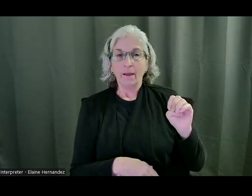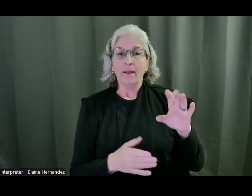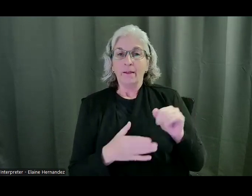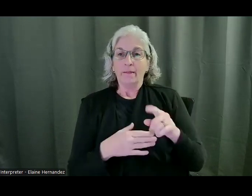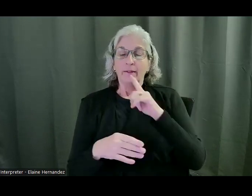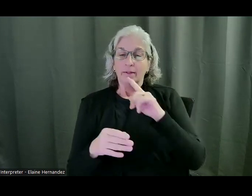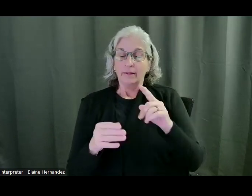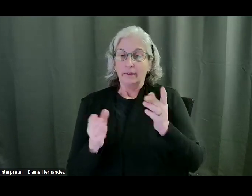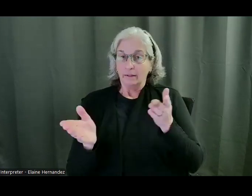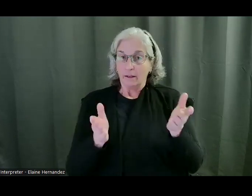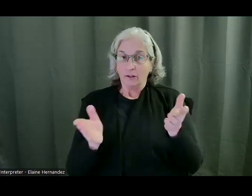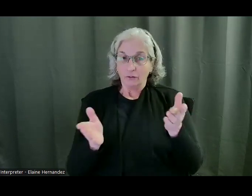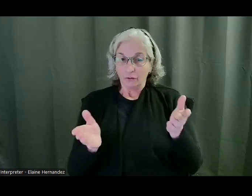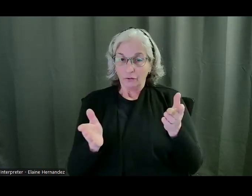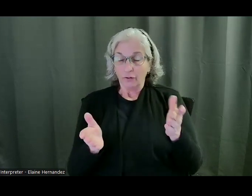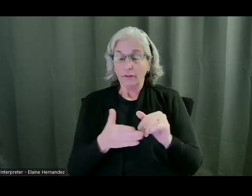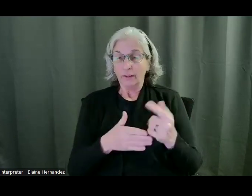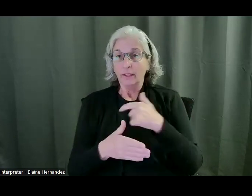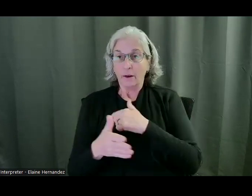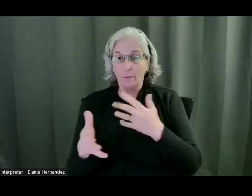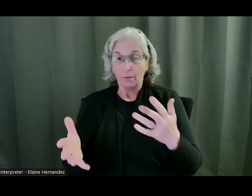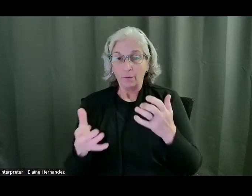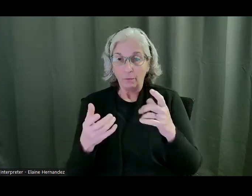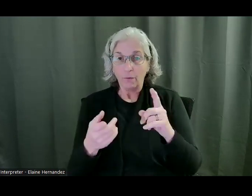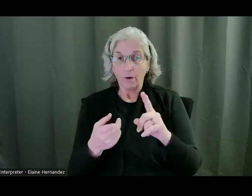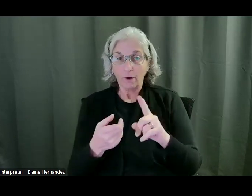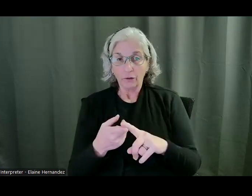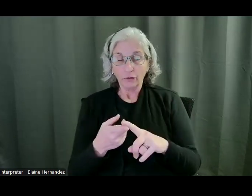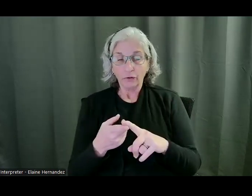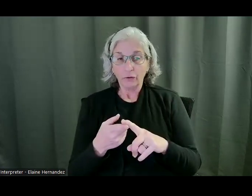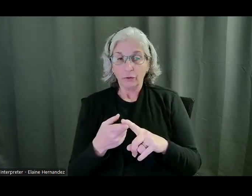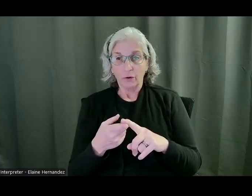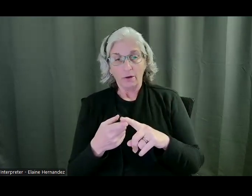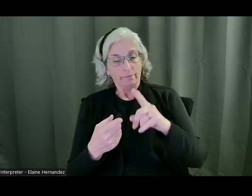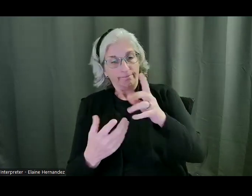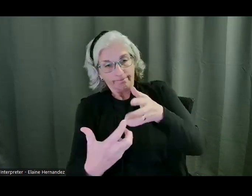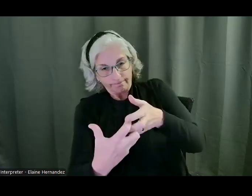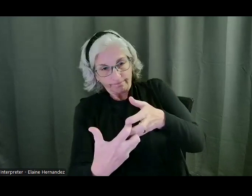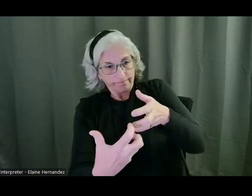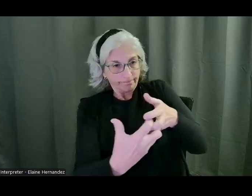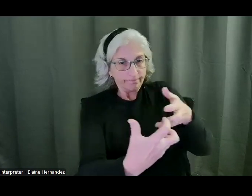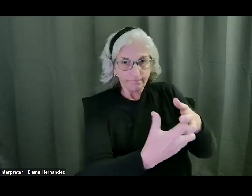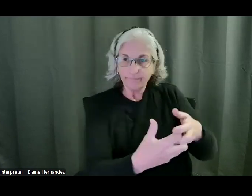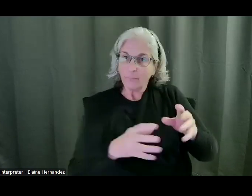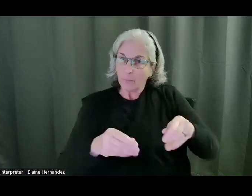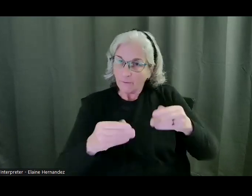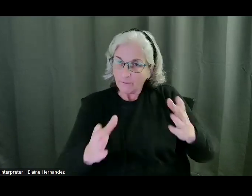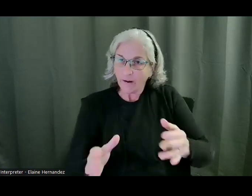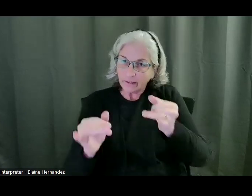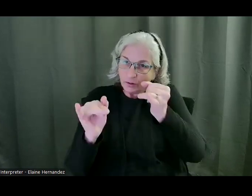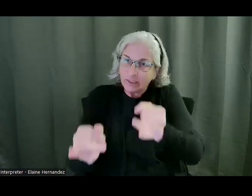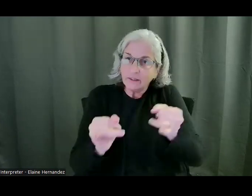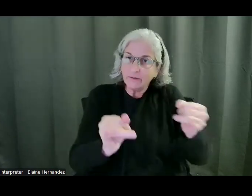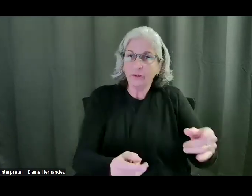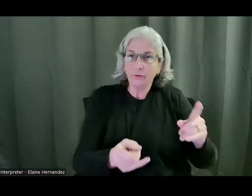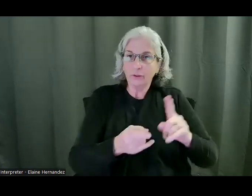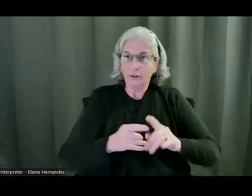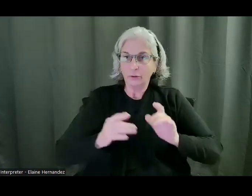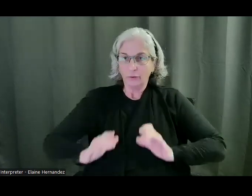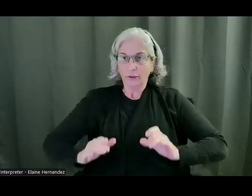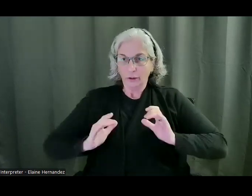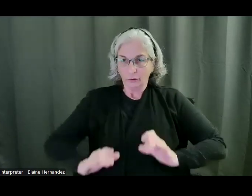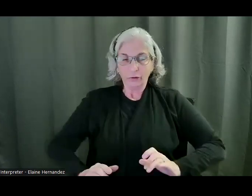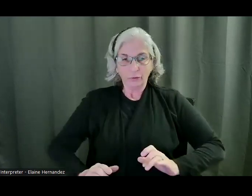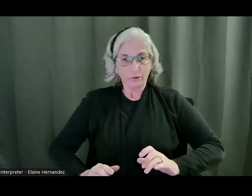service that we want to ensure that it's provided individually to the consumers. One of the changes that we